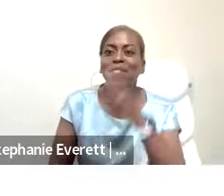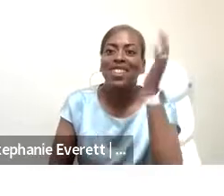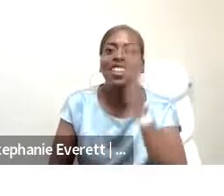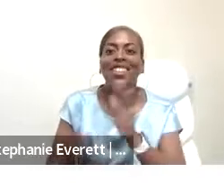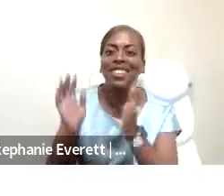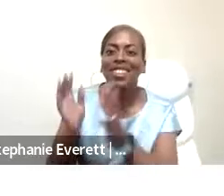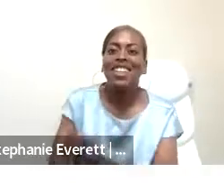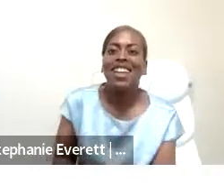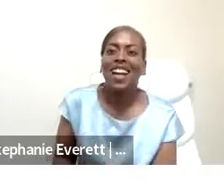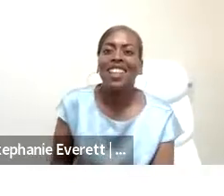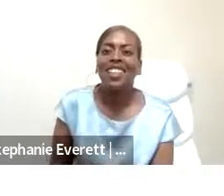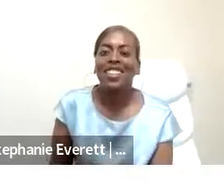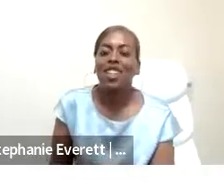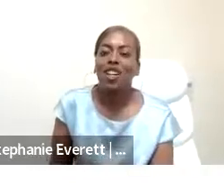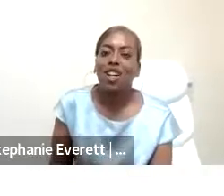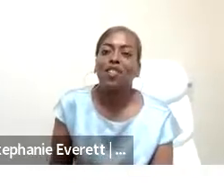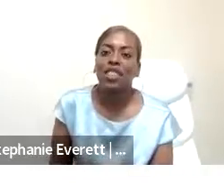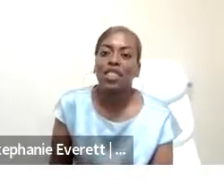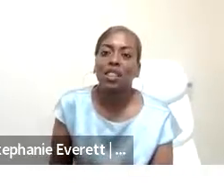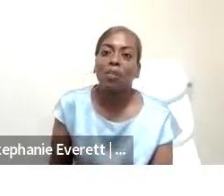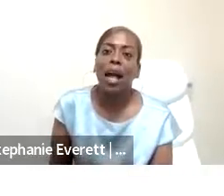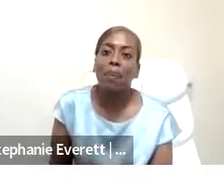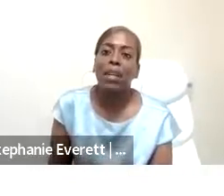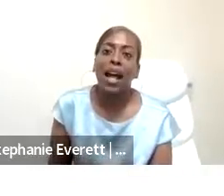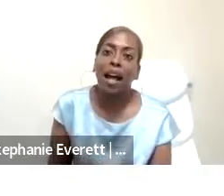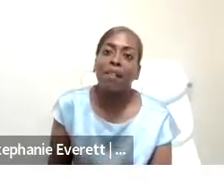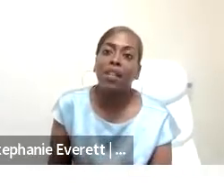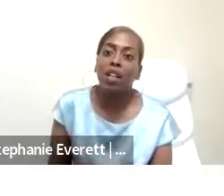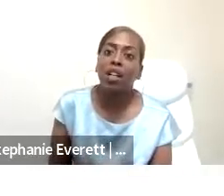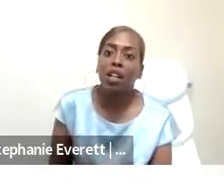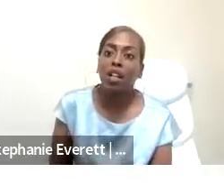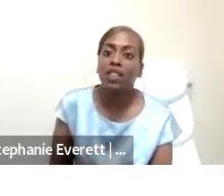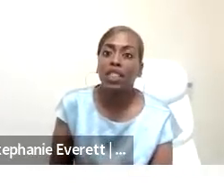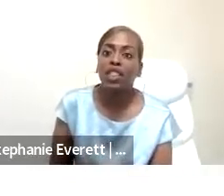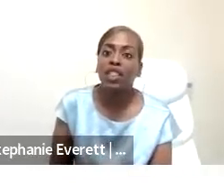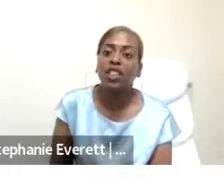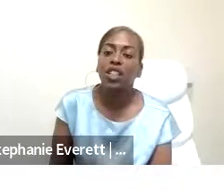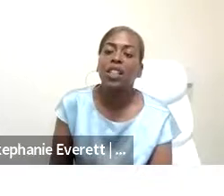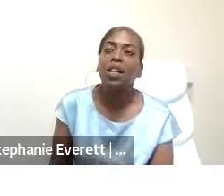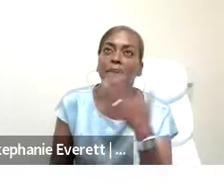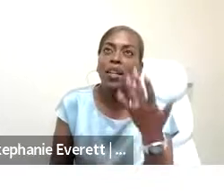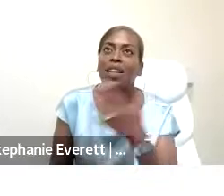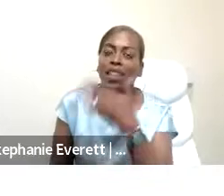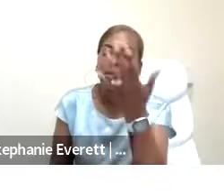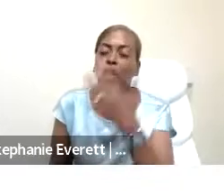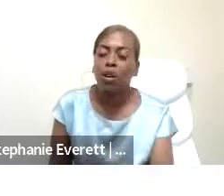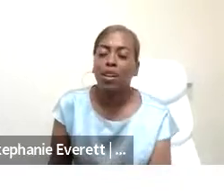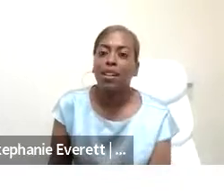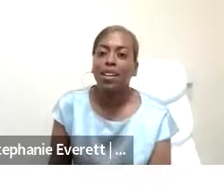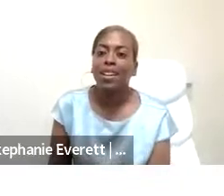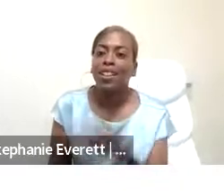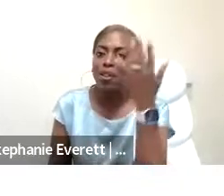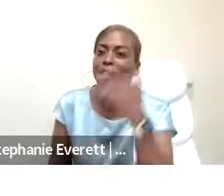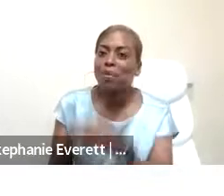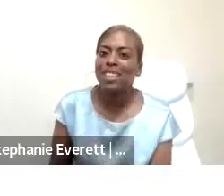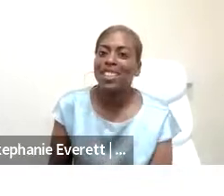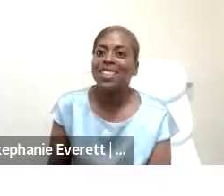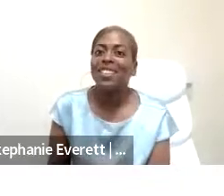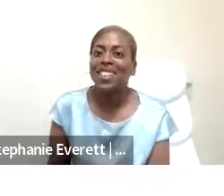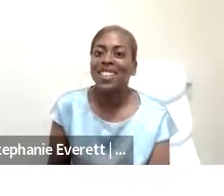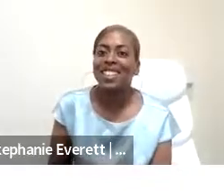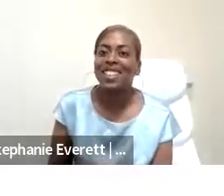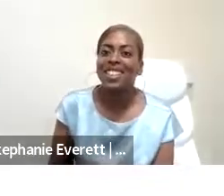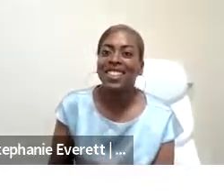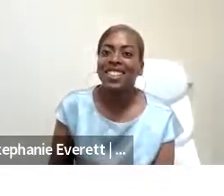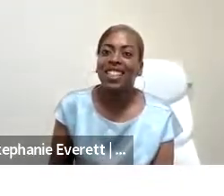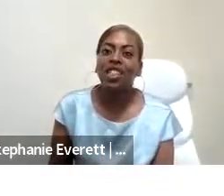of the rules. Like, it's just, I think it's a longer conversation. I'm happy to have the longer conversation, Josh, but I think you know what I'm saying to